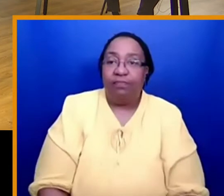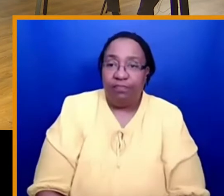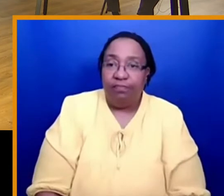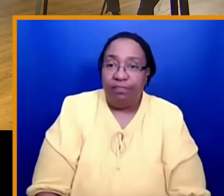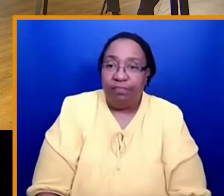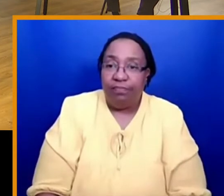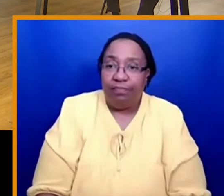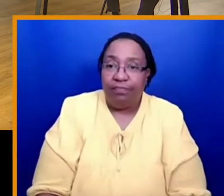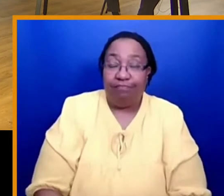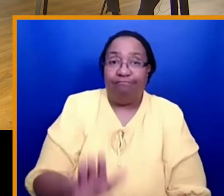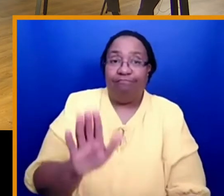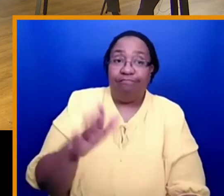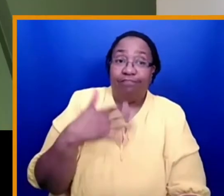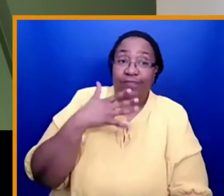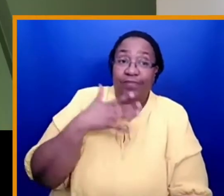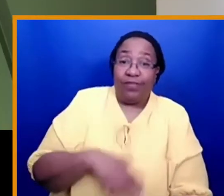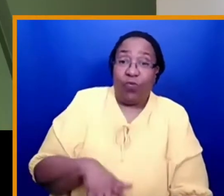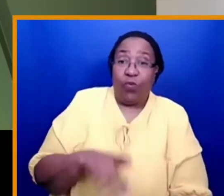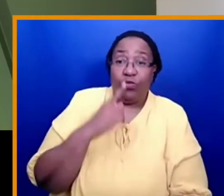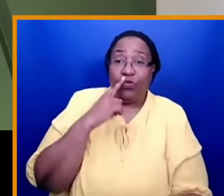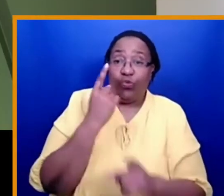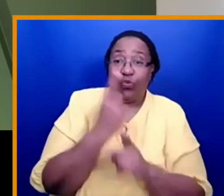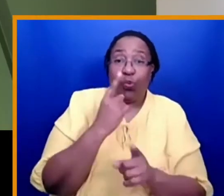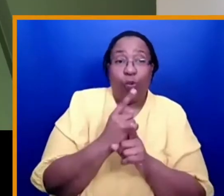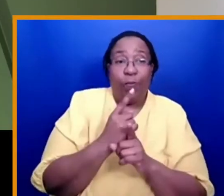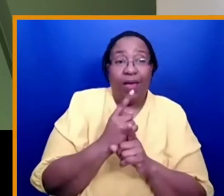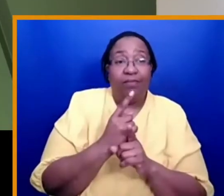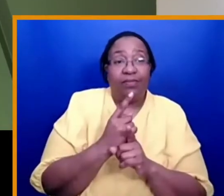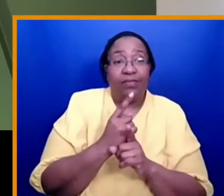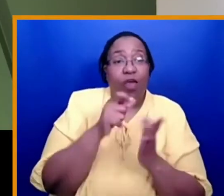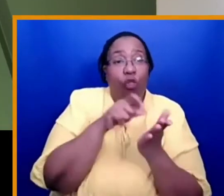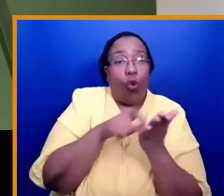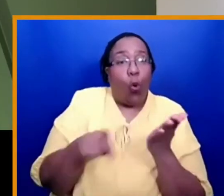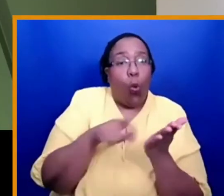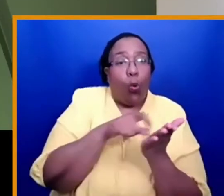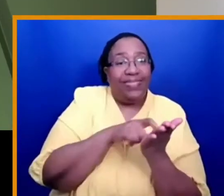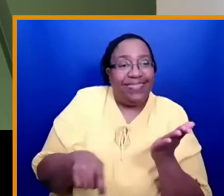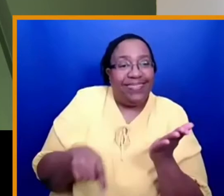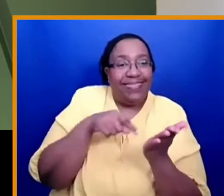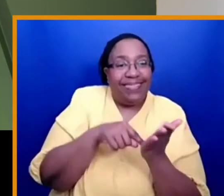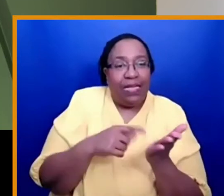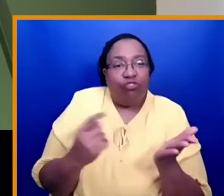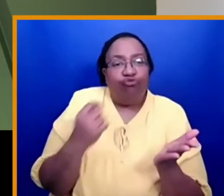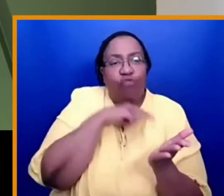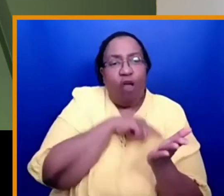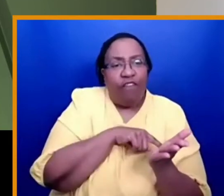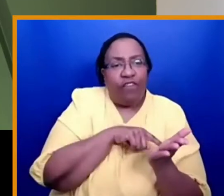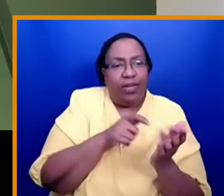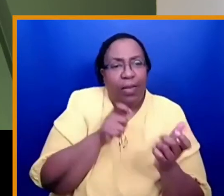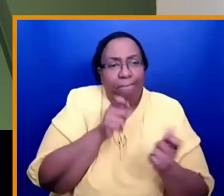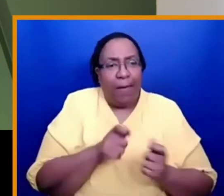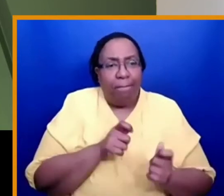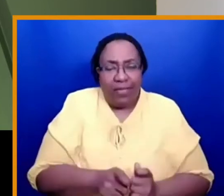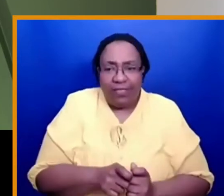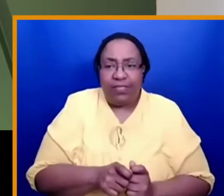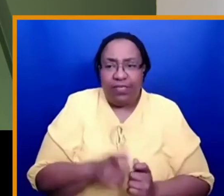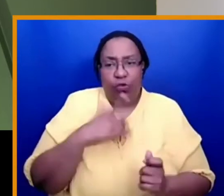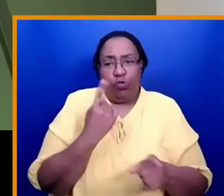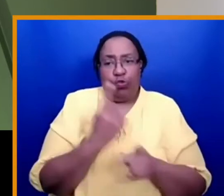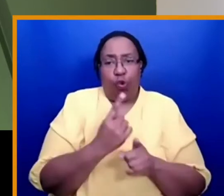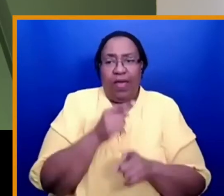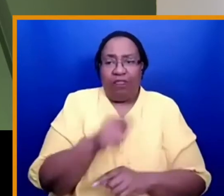I would like to speak to the clauses that have been accepted into the motion as drafting amendments. They were proposed as an amendment to the motion by